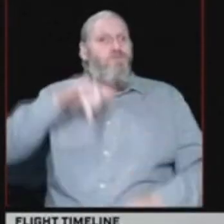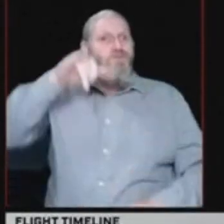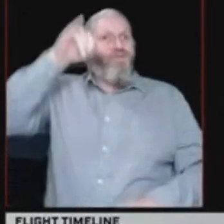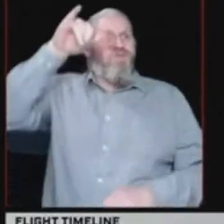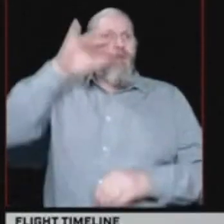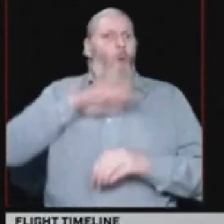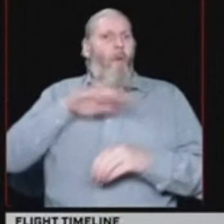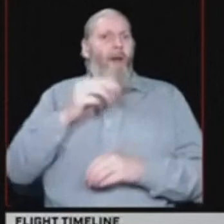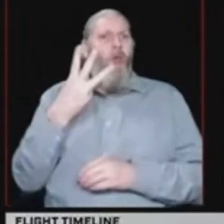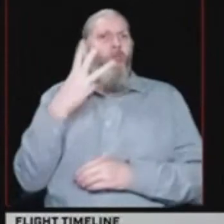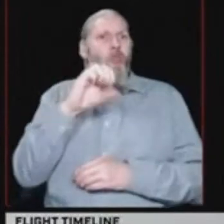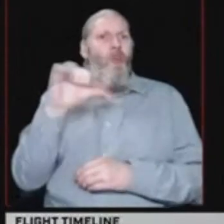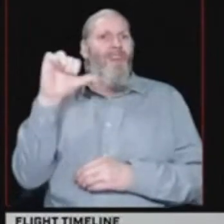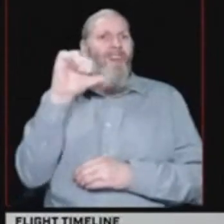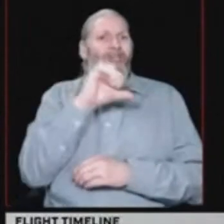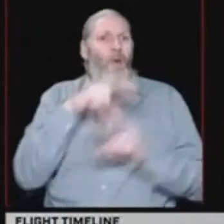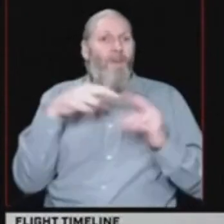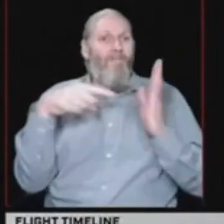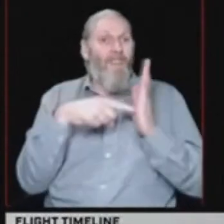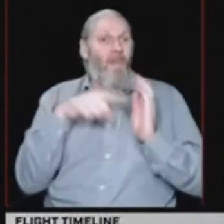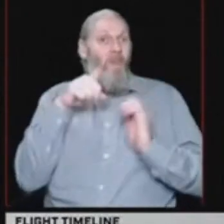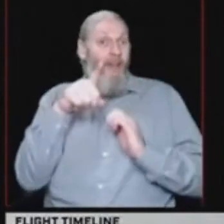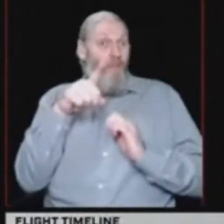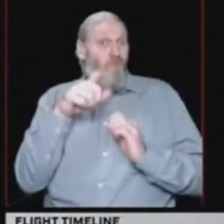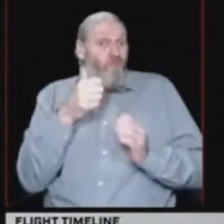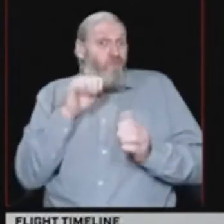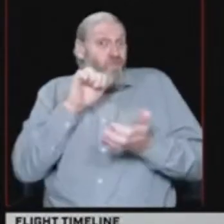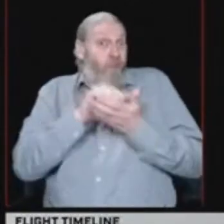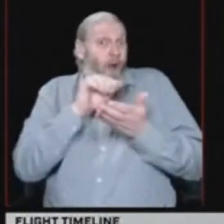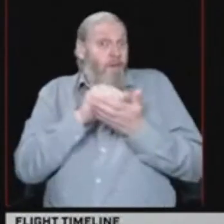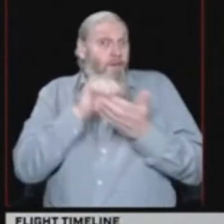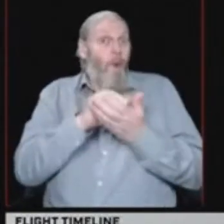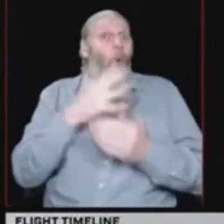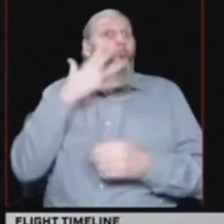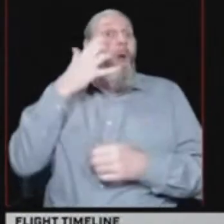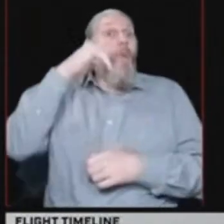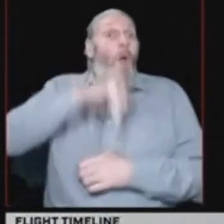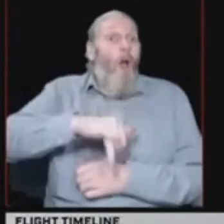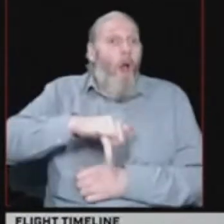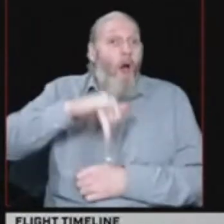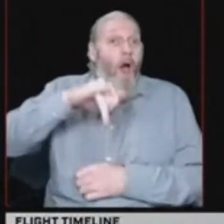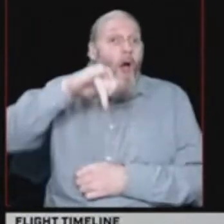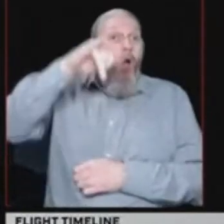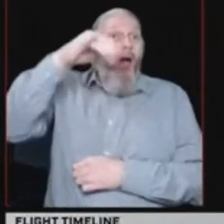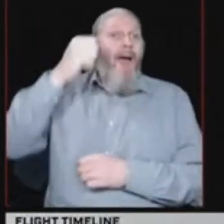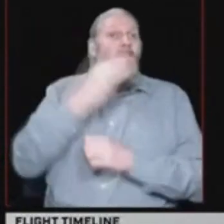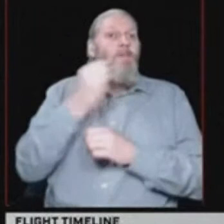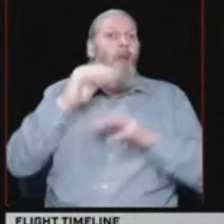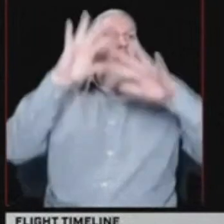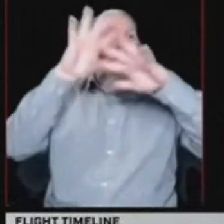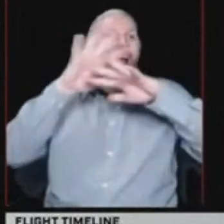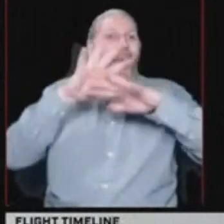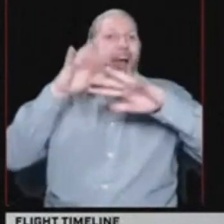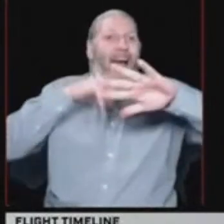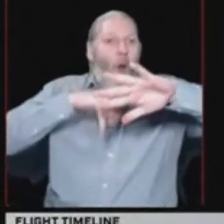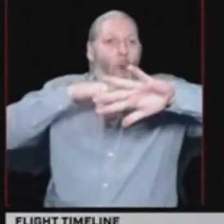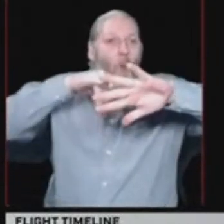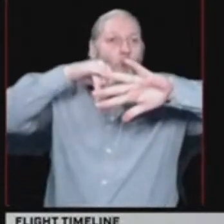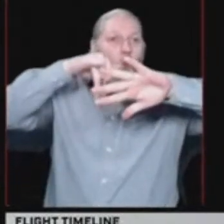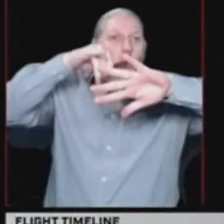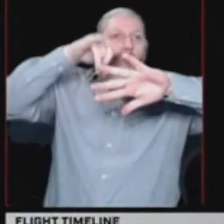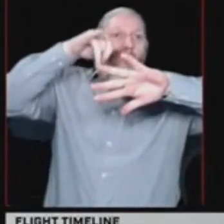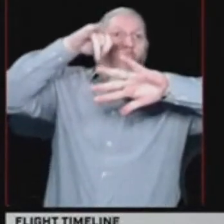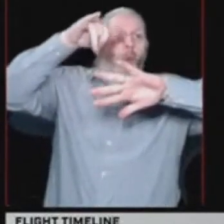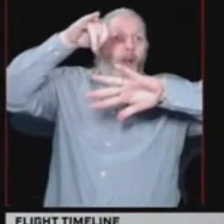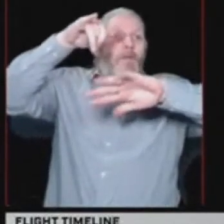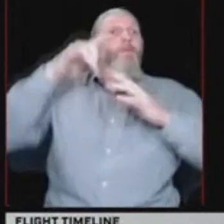nominal. And during the climb, we were moving through the clouds in a storm cell. One thing we like to do during our captive carry